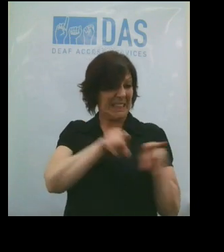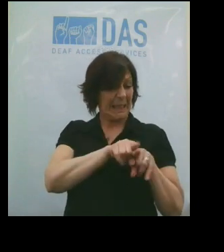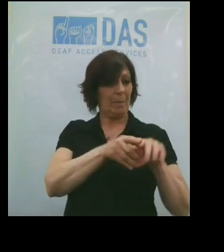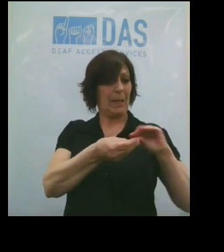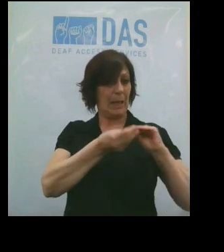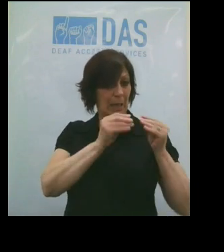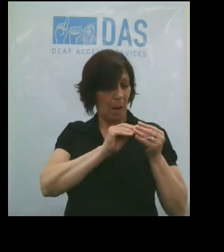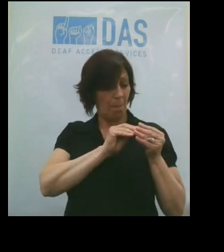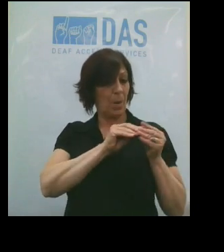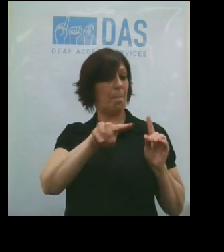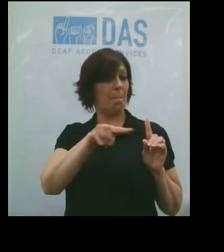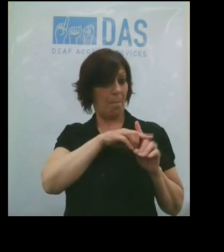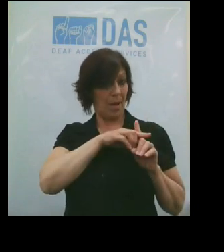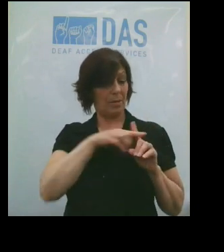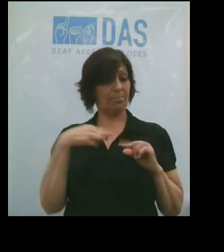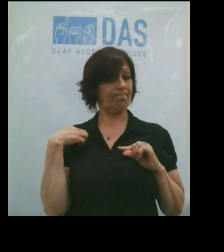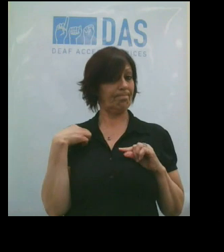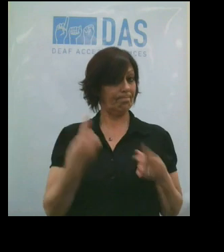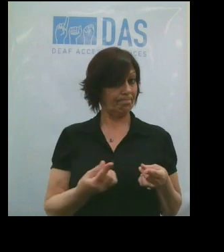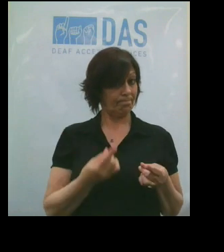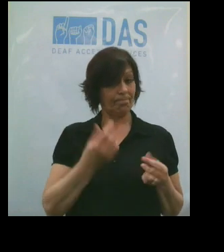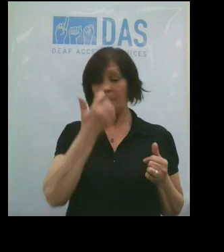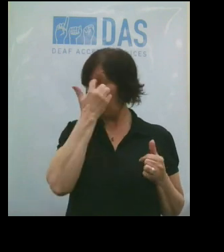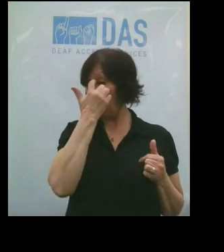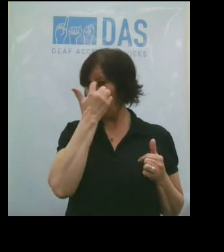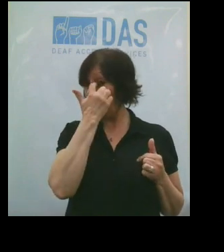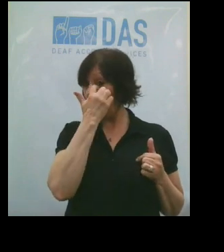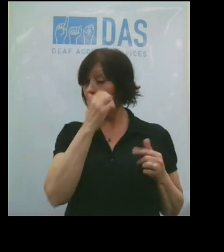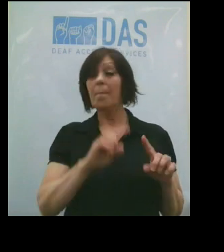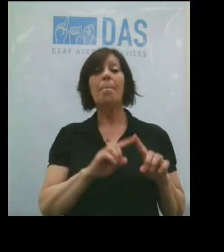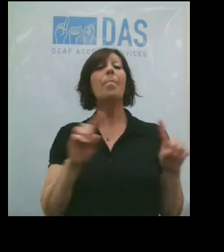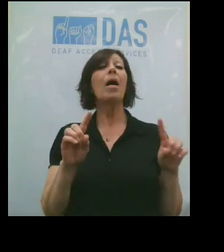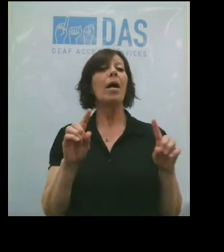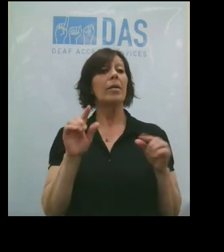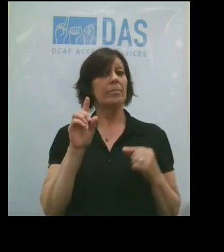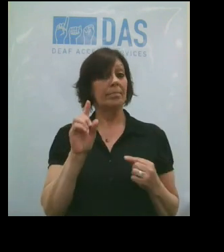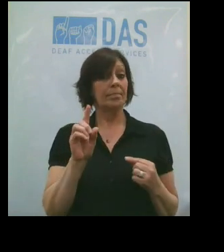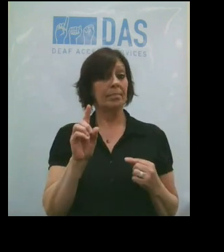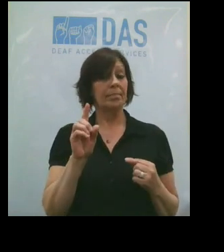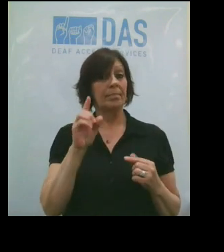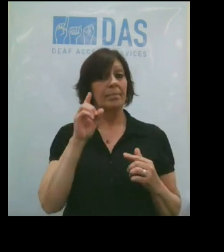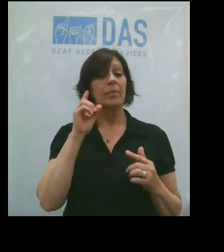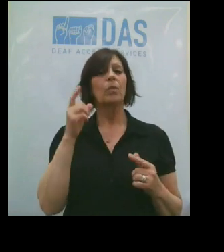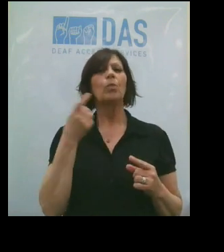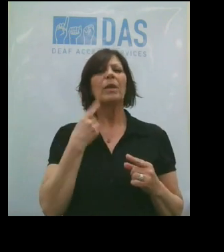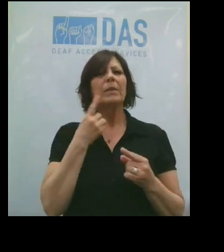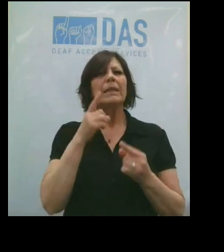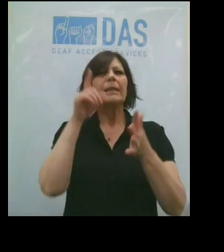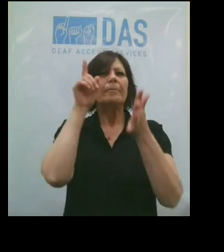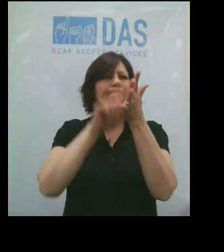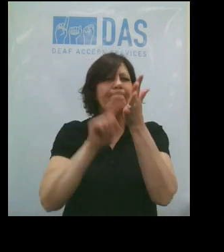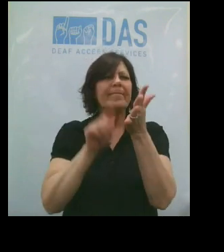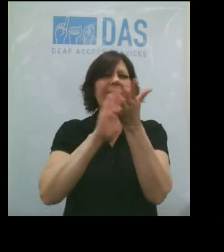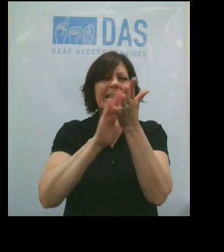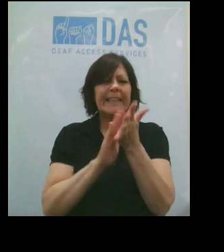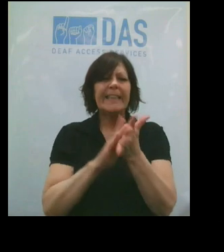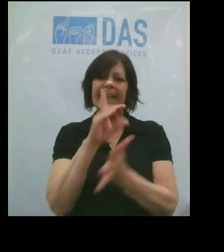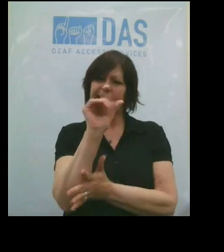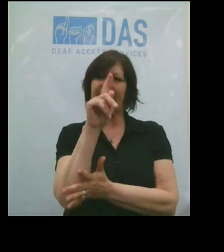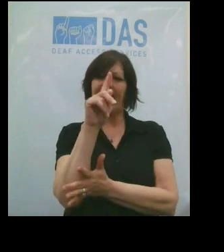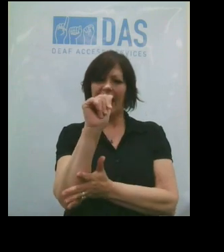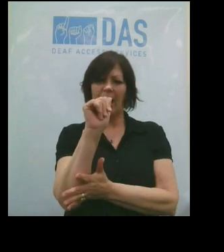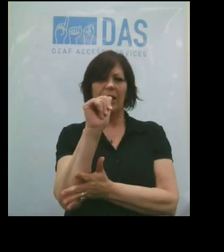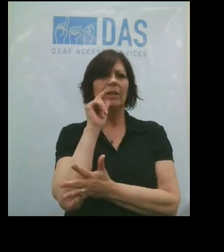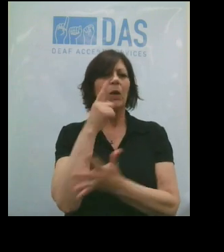individuals who have been tested positive. But we've made a little adjustment as we've been cleaning up data. We've taken out